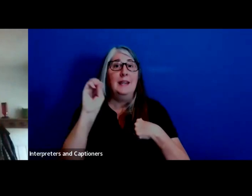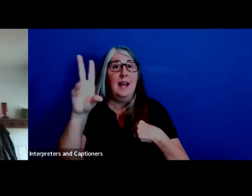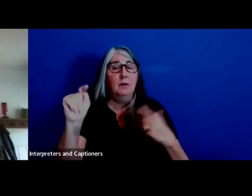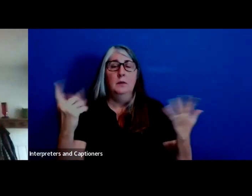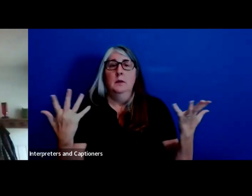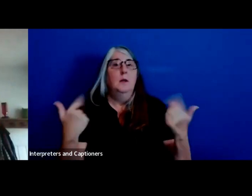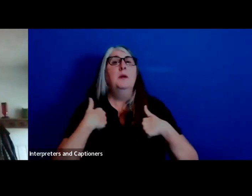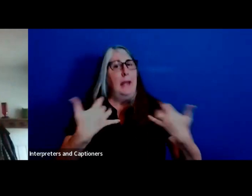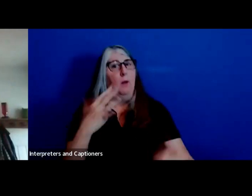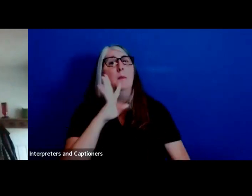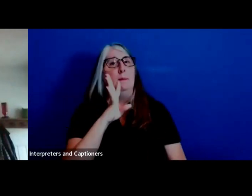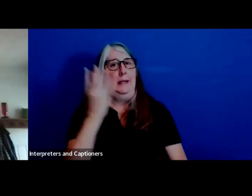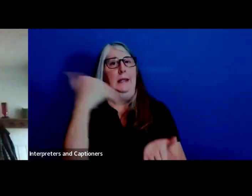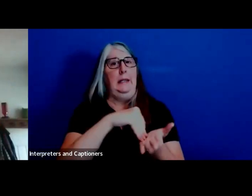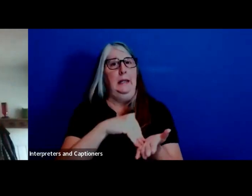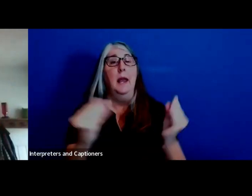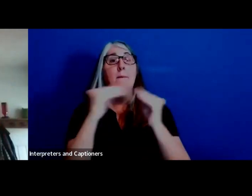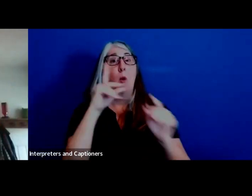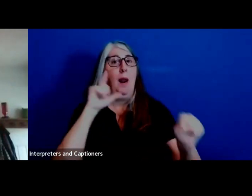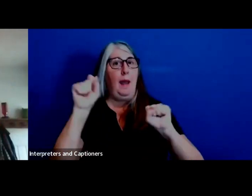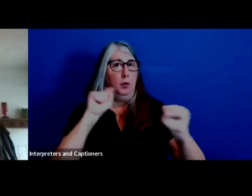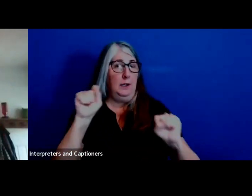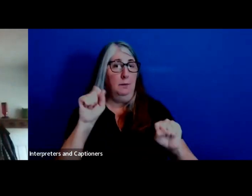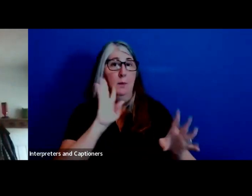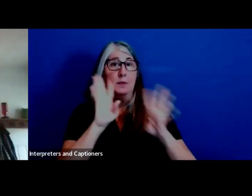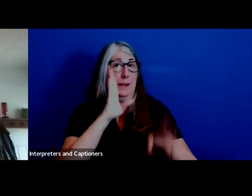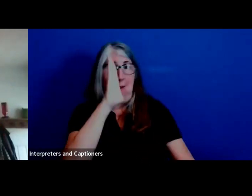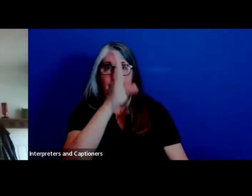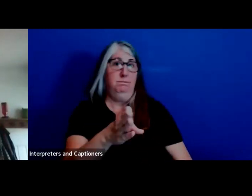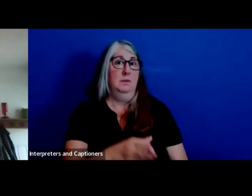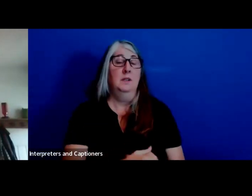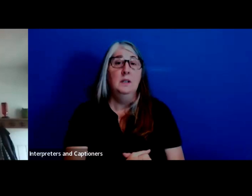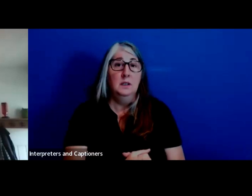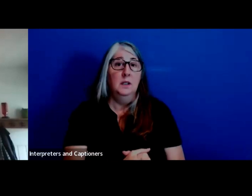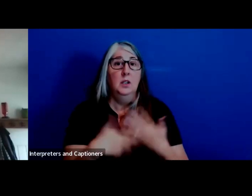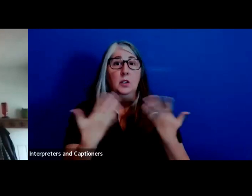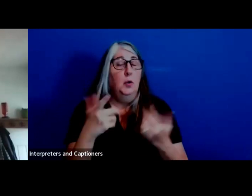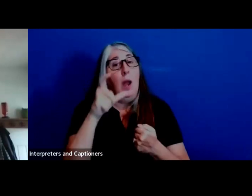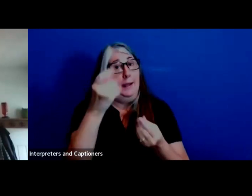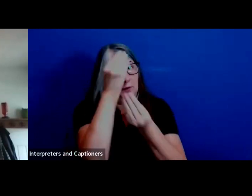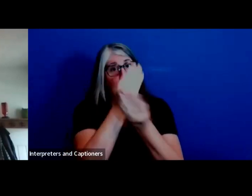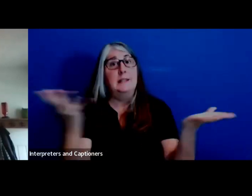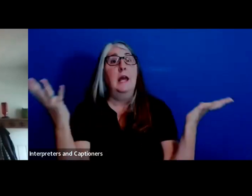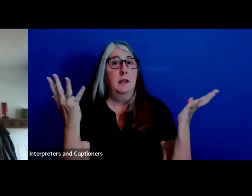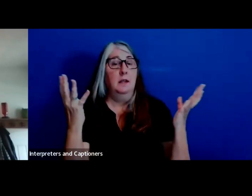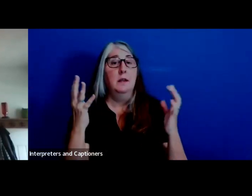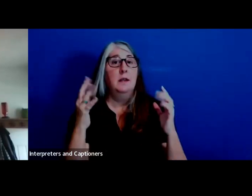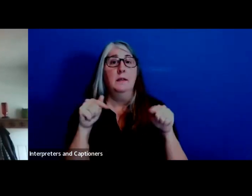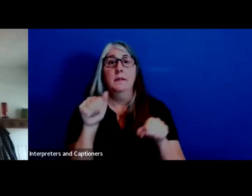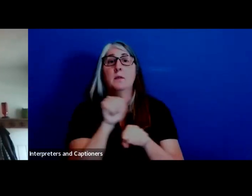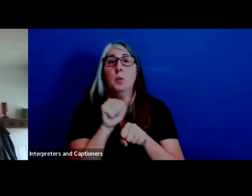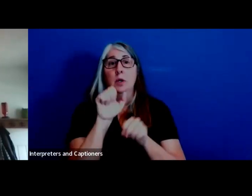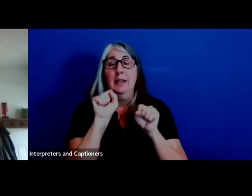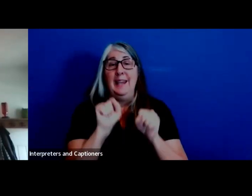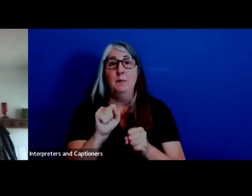I'm speaking again, and I'm speaking a lot more loudly. And so it has to be said that this work can be canceled